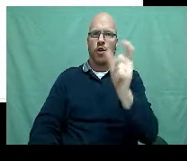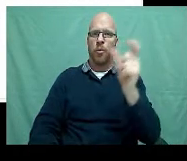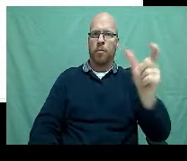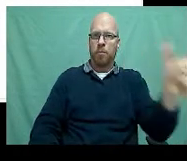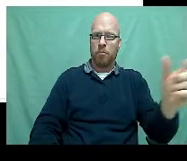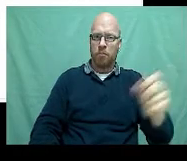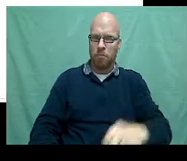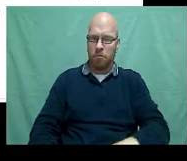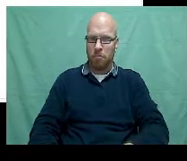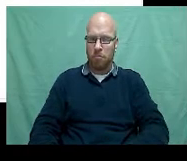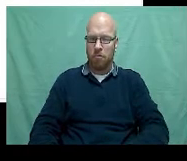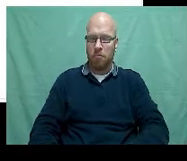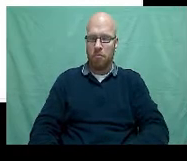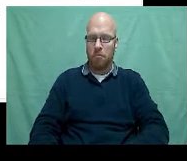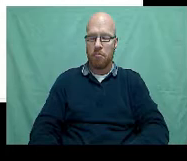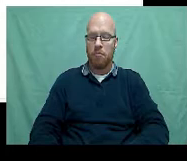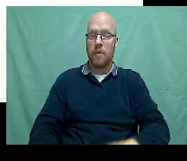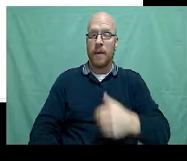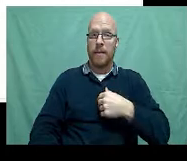We have three terms.